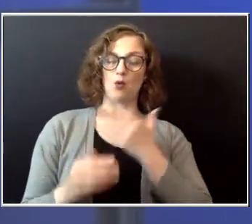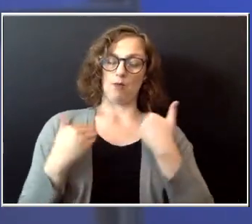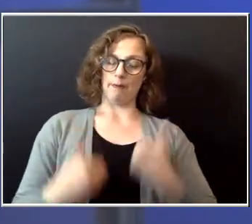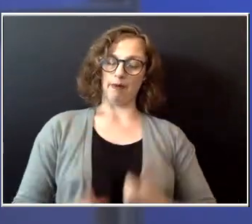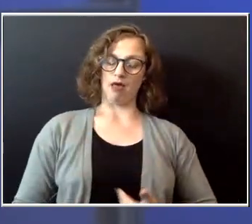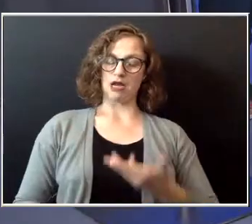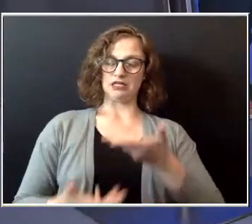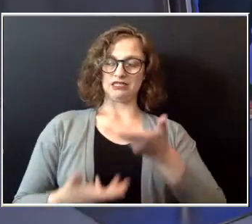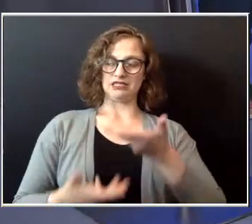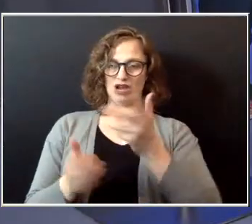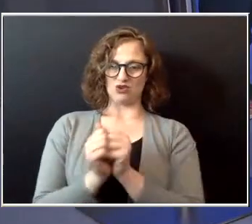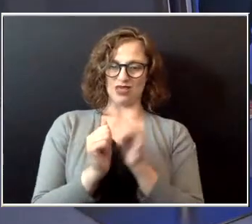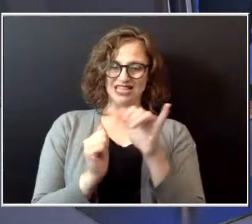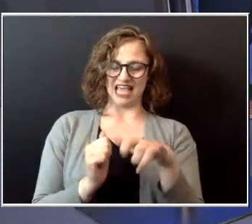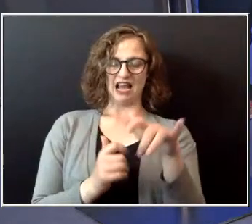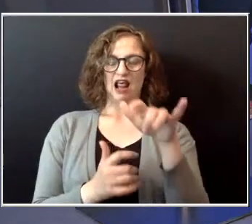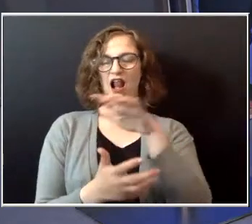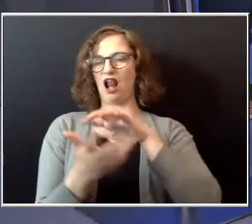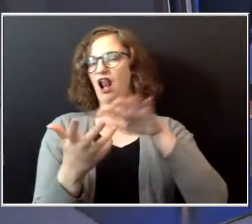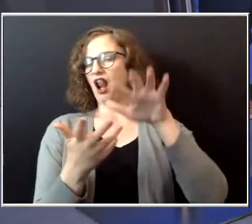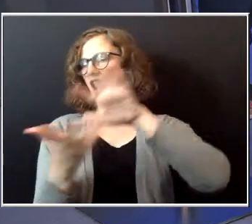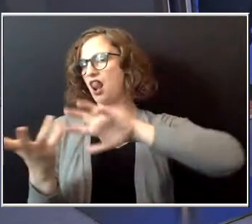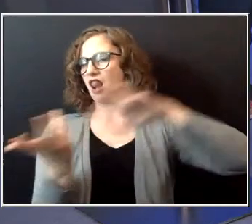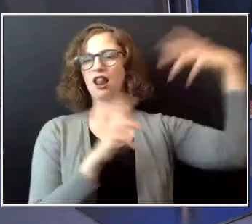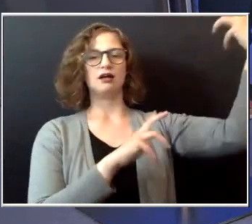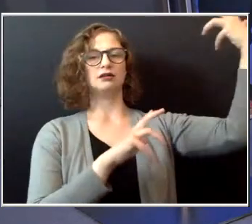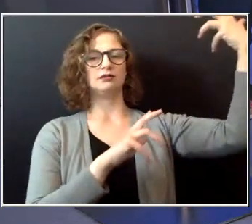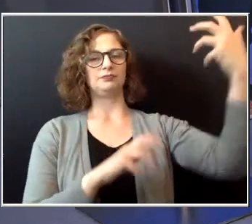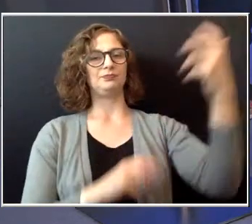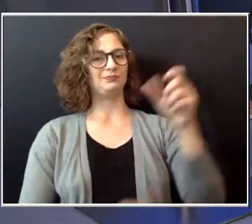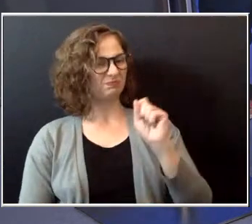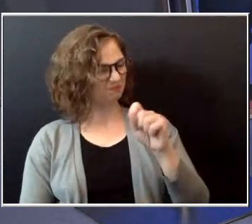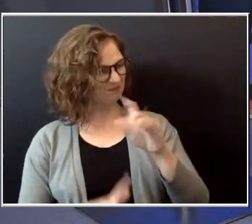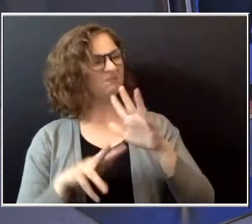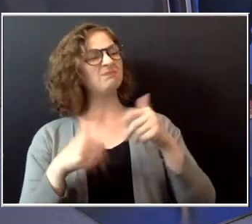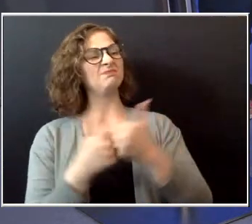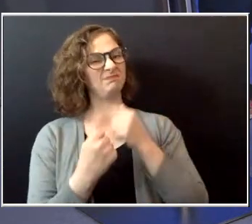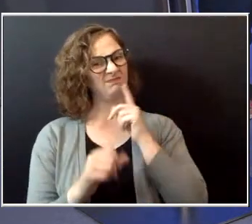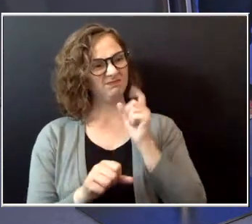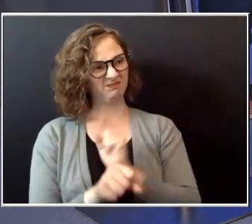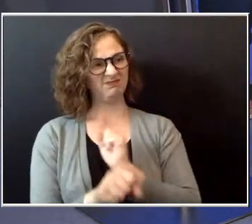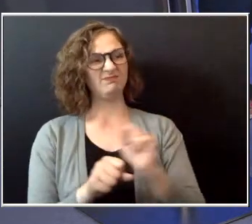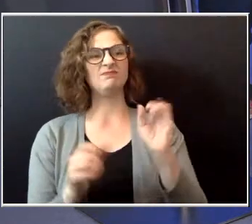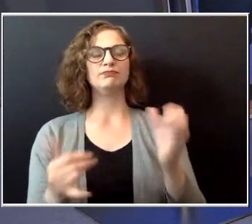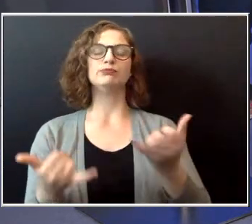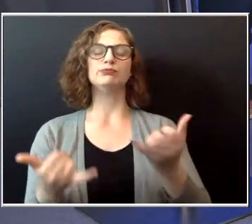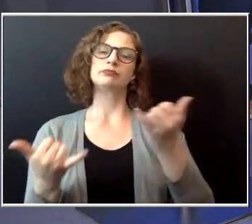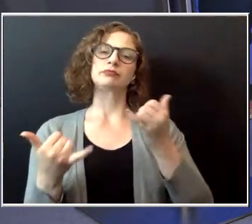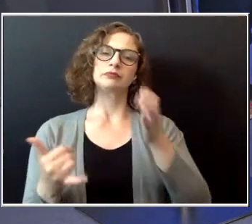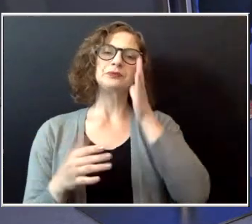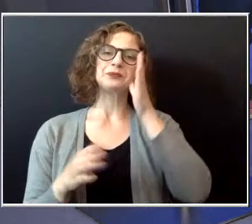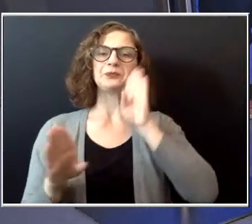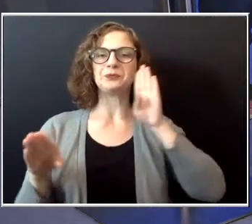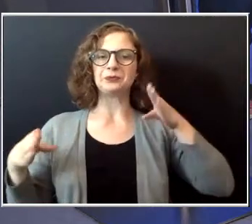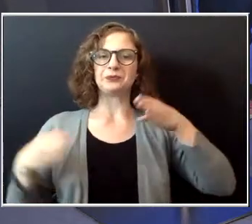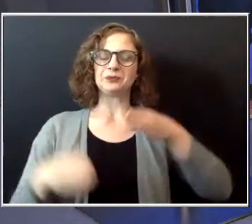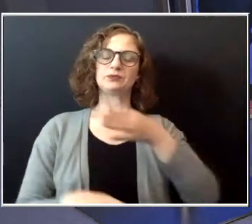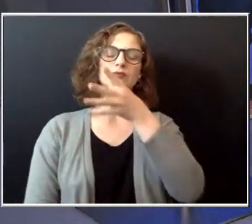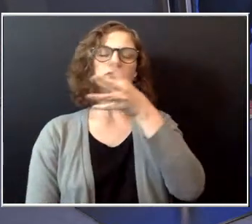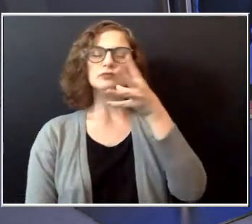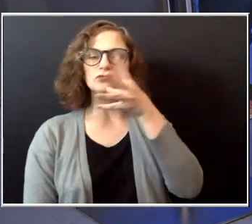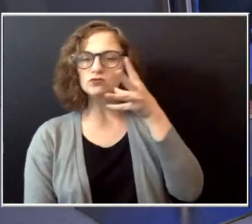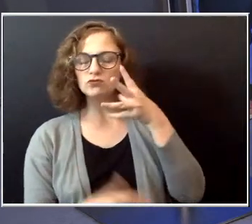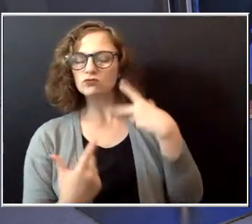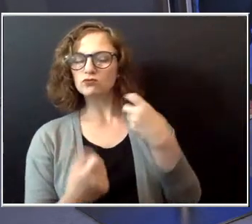storm. Yeah, it has been. It's been a challenge. Now today, we're going to hone in a little bit on rural health care. So